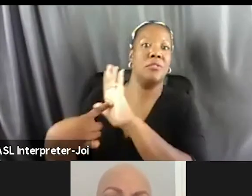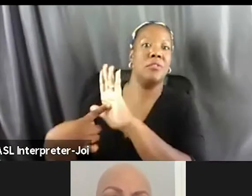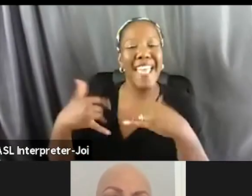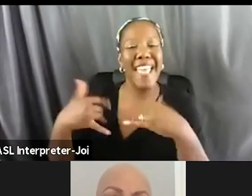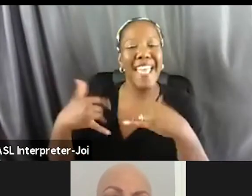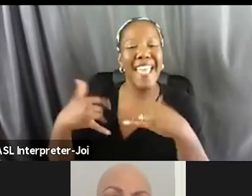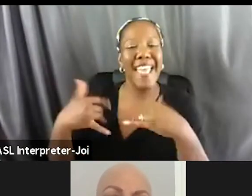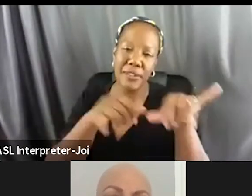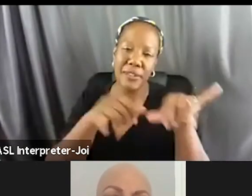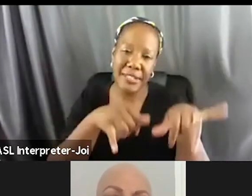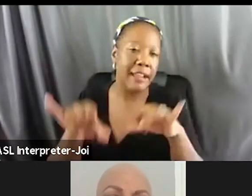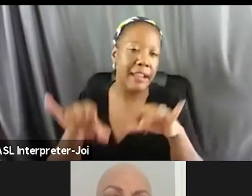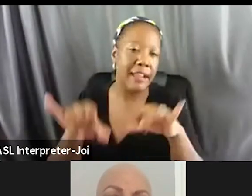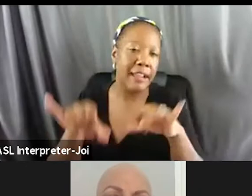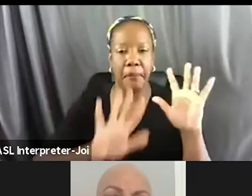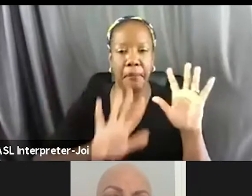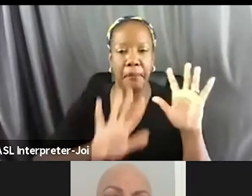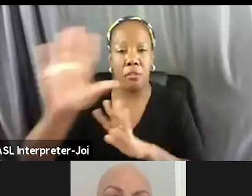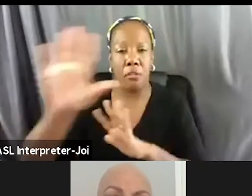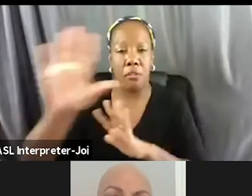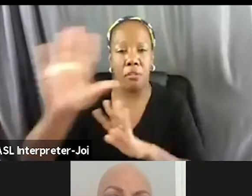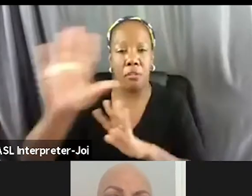big deal.